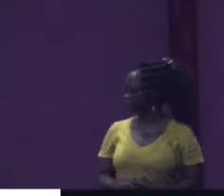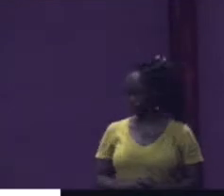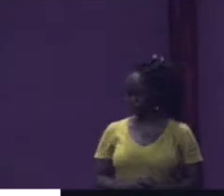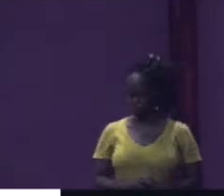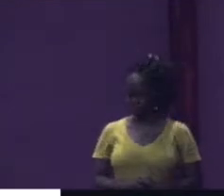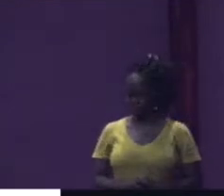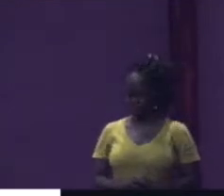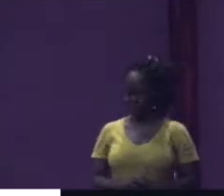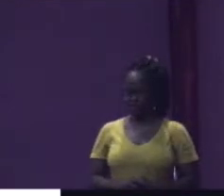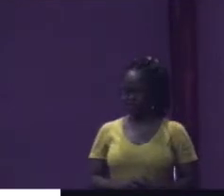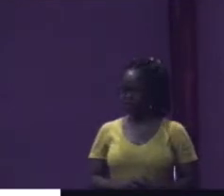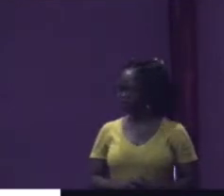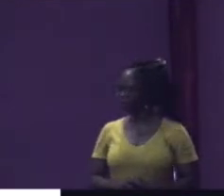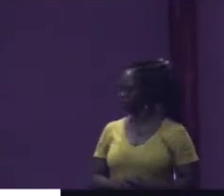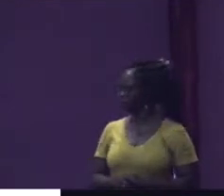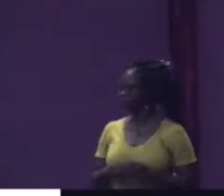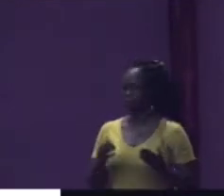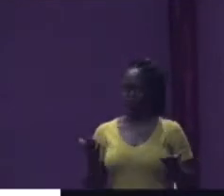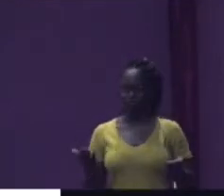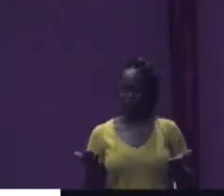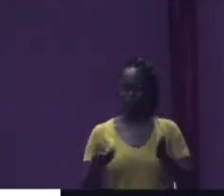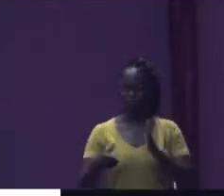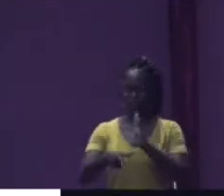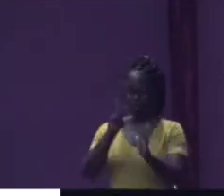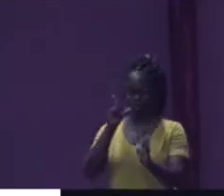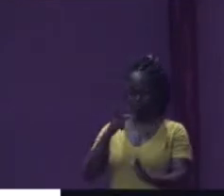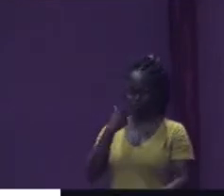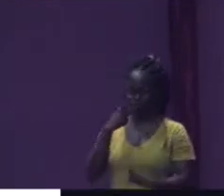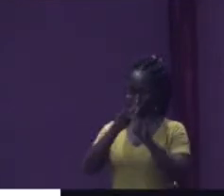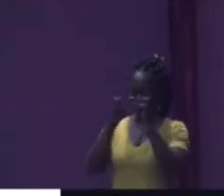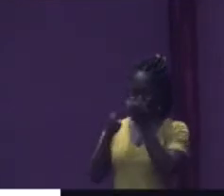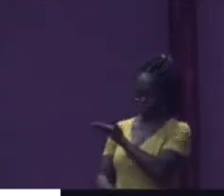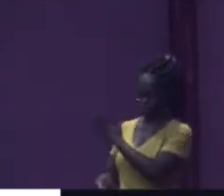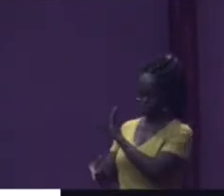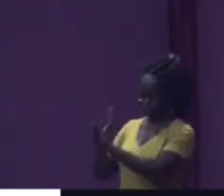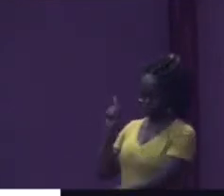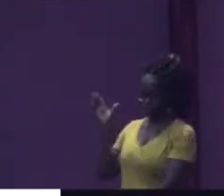Okay. Before I get to this, one of the